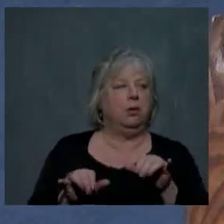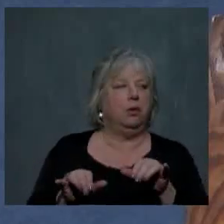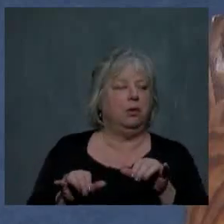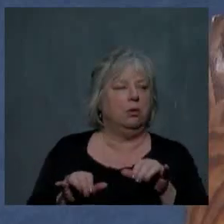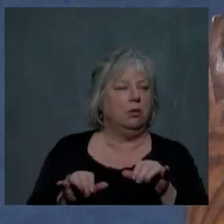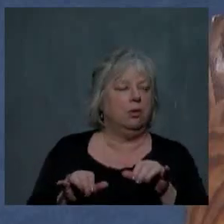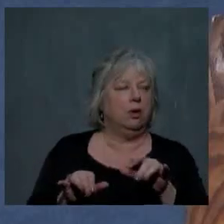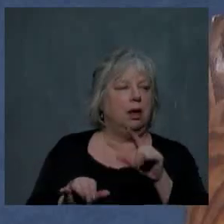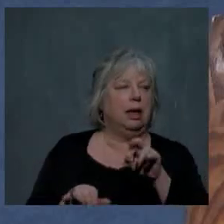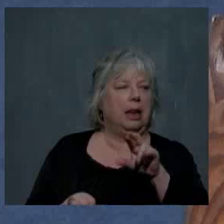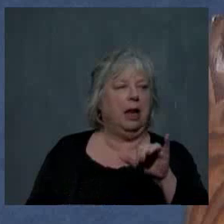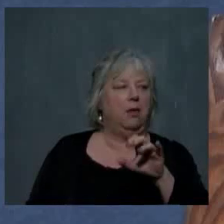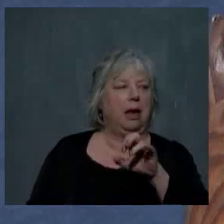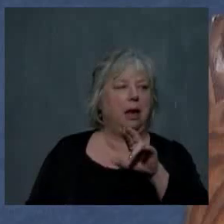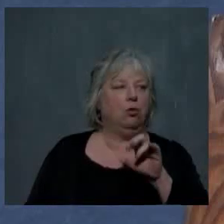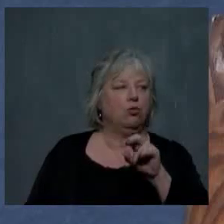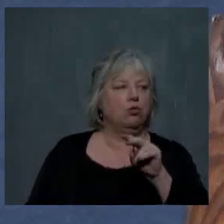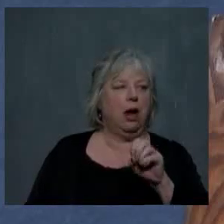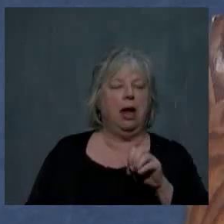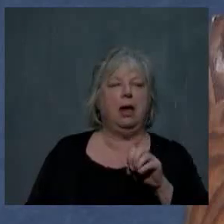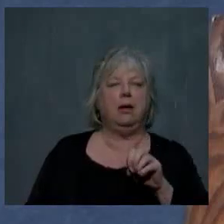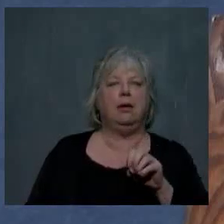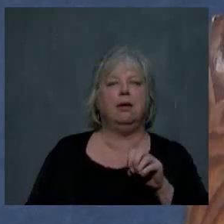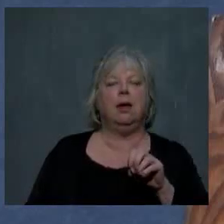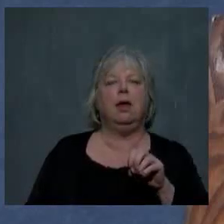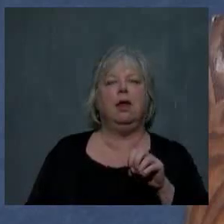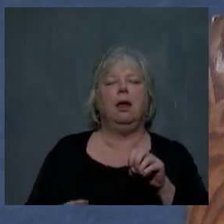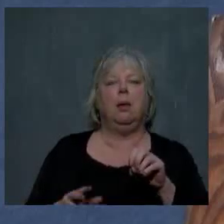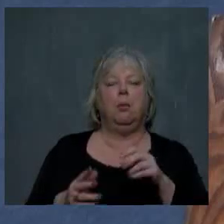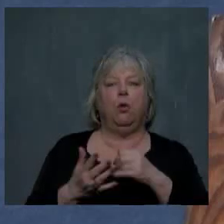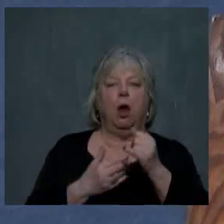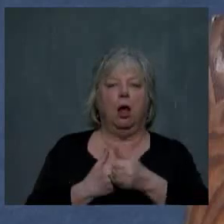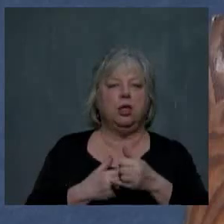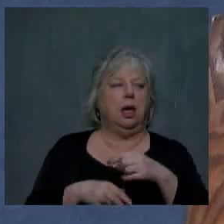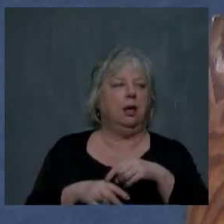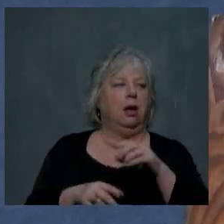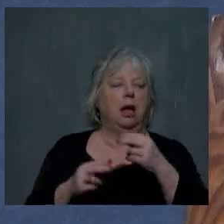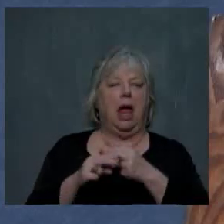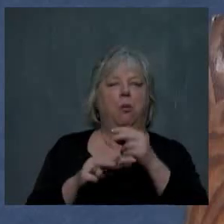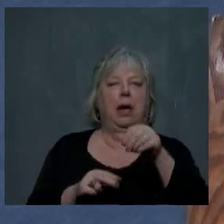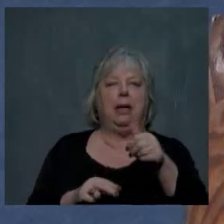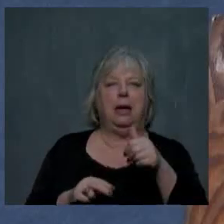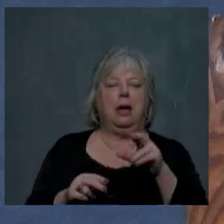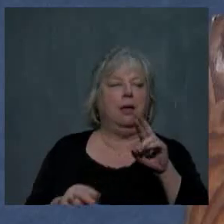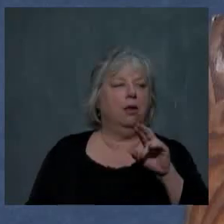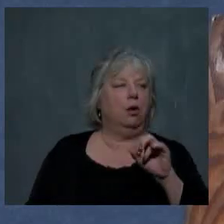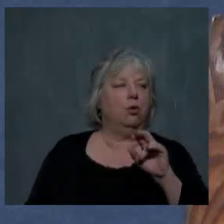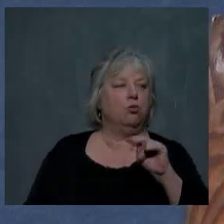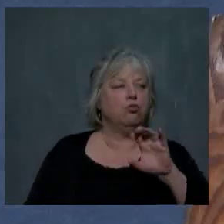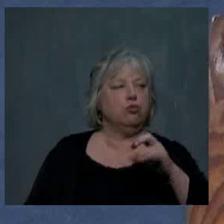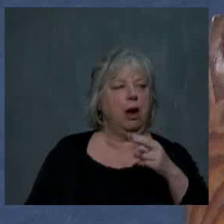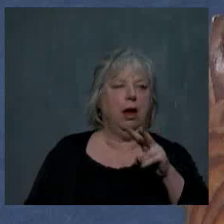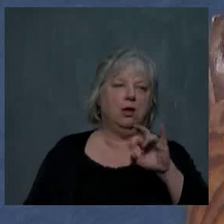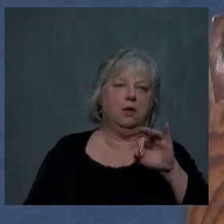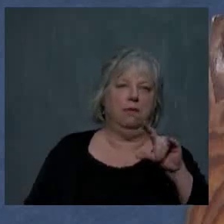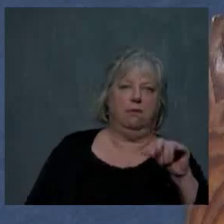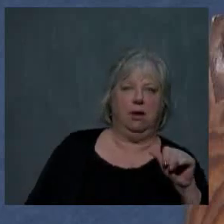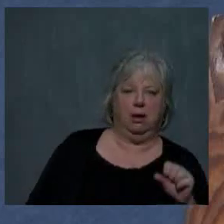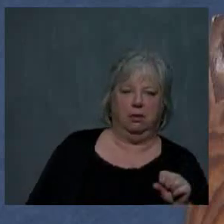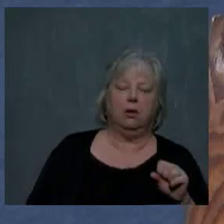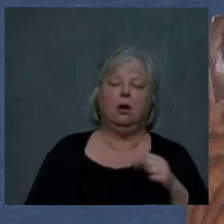Crane's project out Highway 10 at the Ranch Villas. It's the same layout. We think it'll be great housing for the